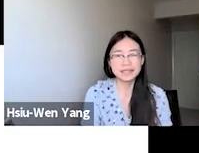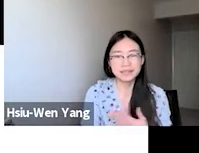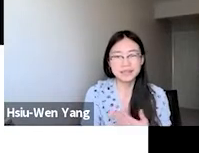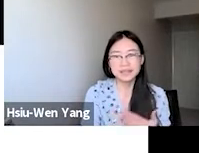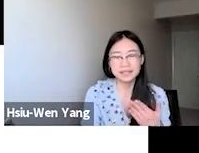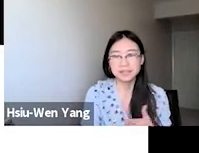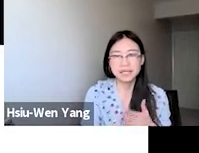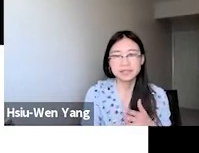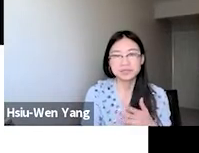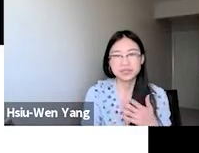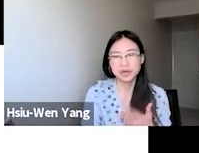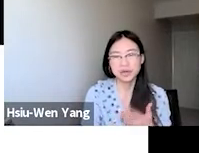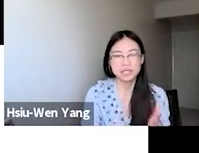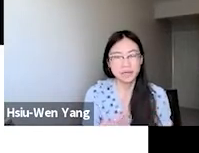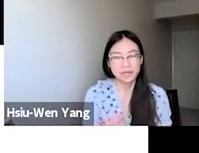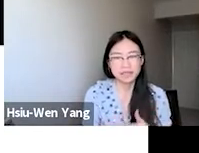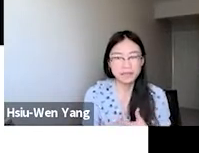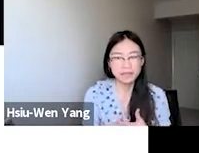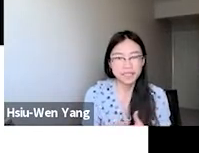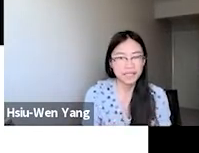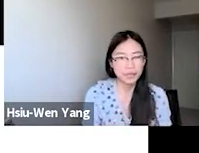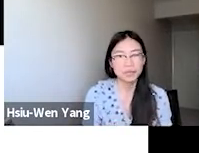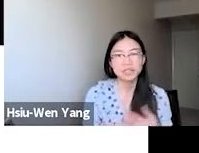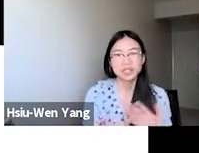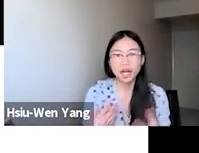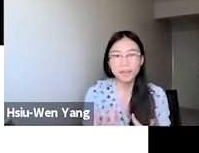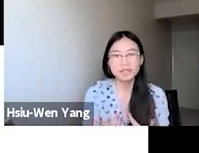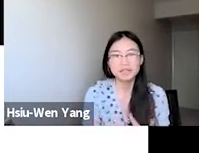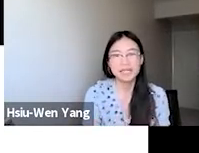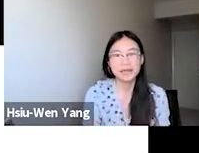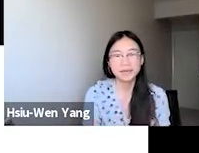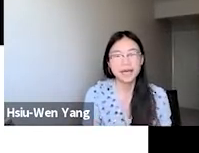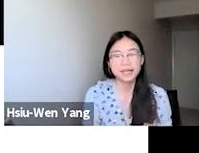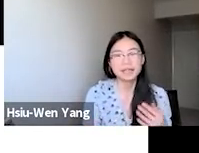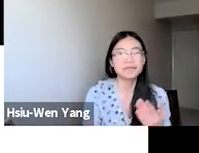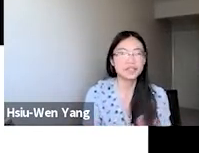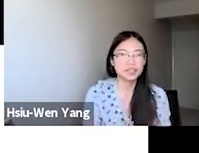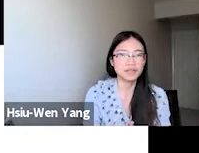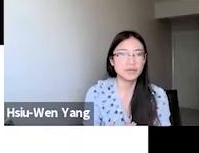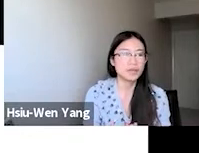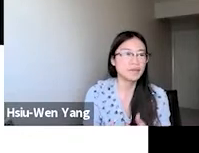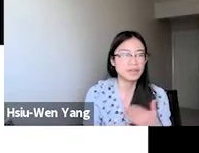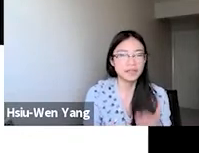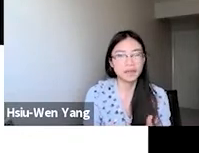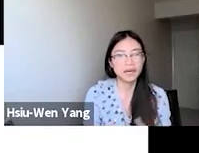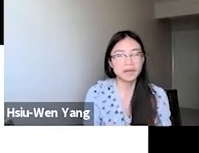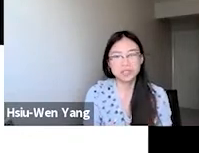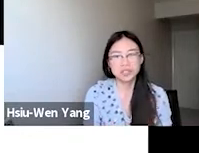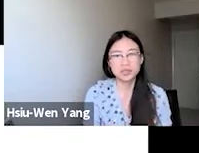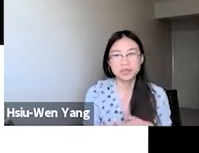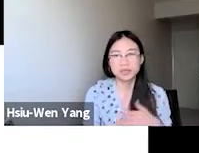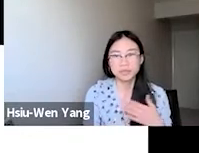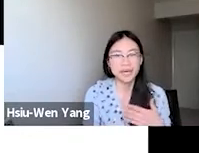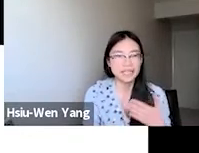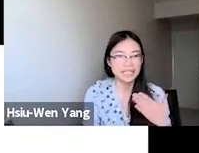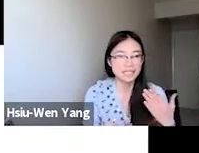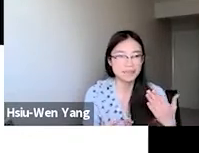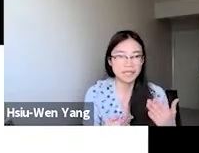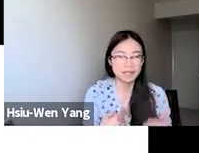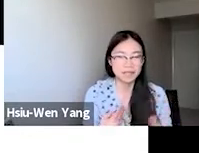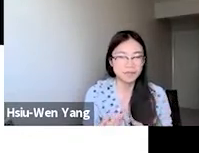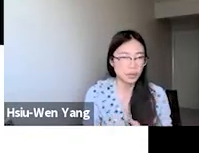is that STEM is so expensive. Like when we talk about STEM, the first thing we might think about is to go to